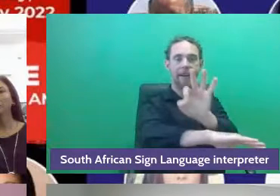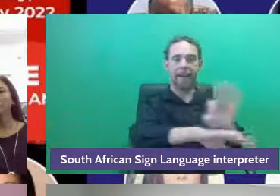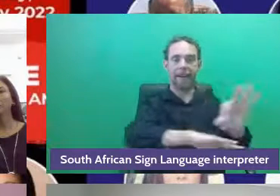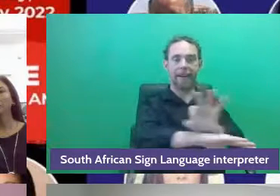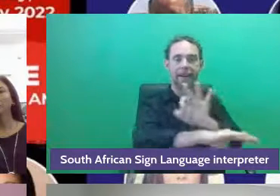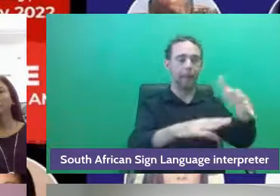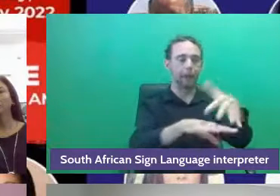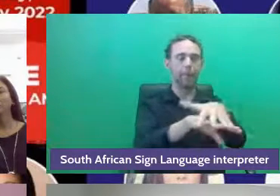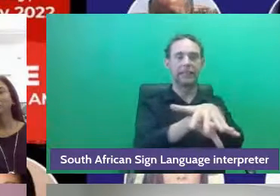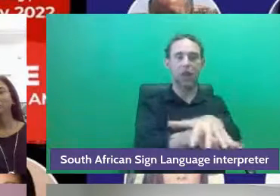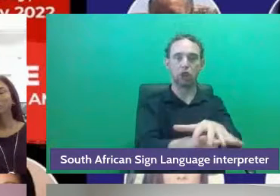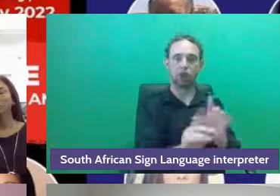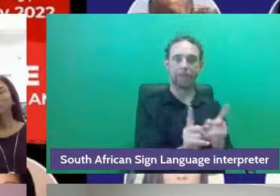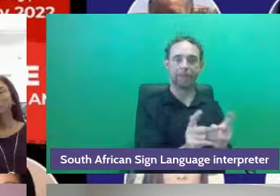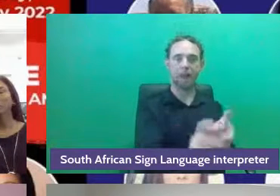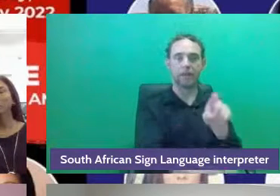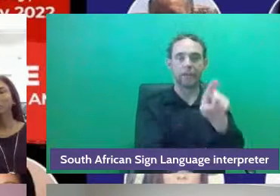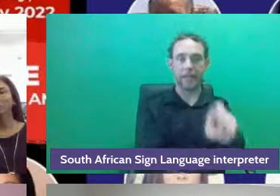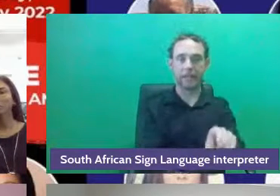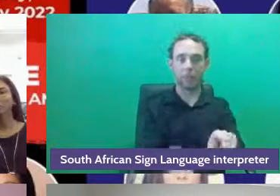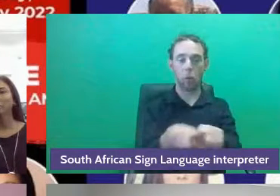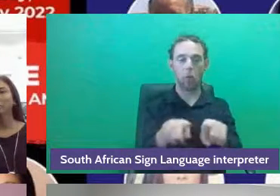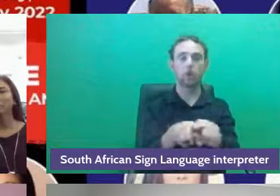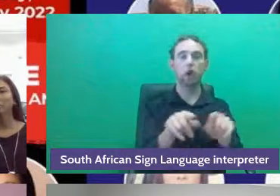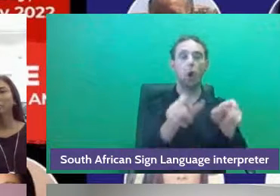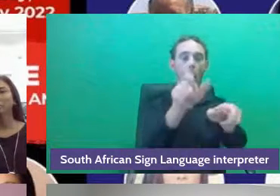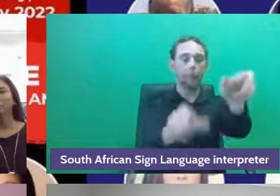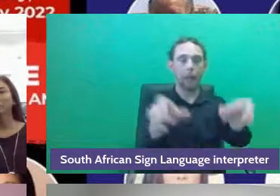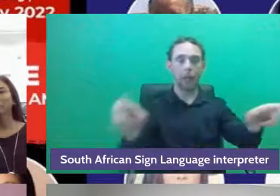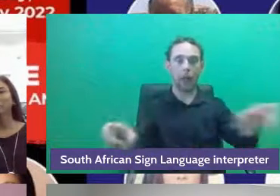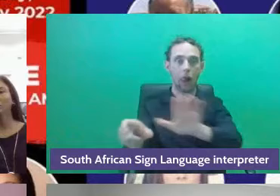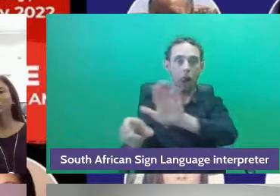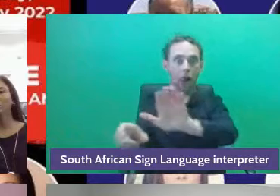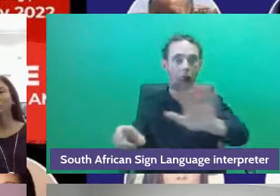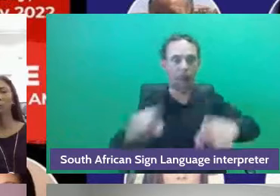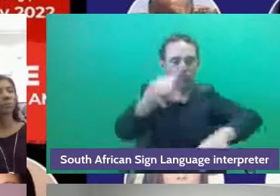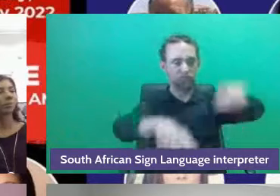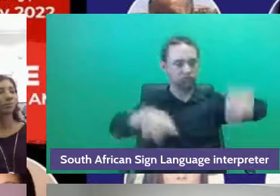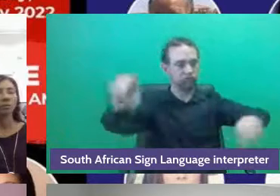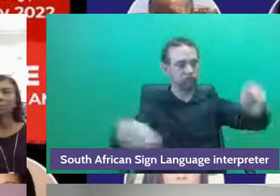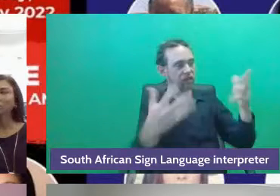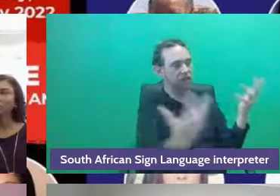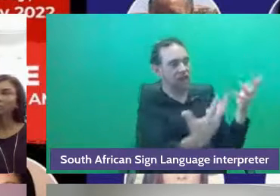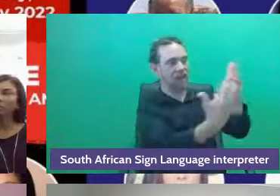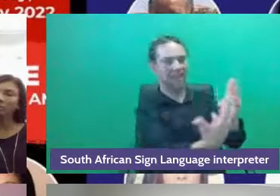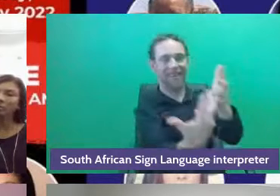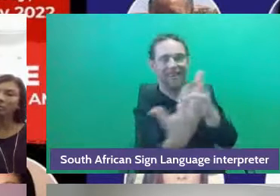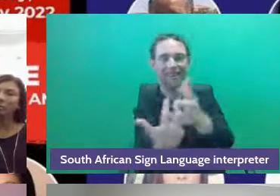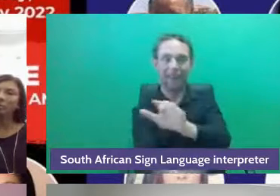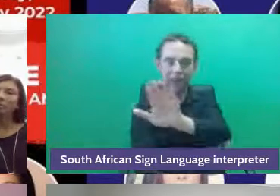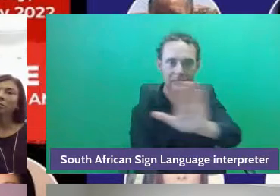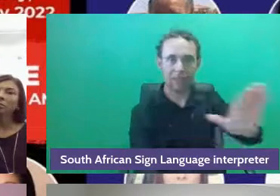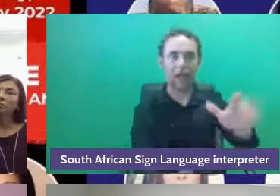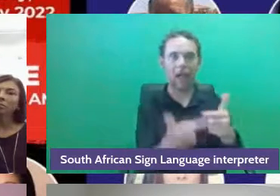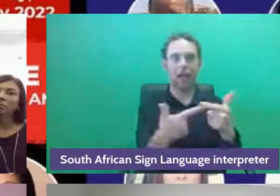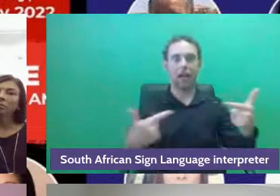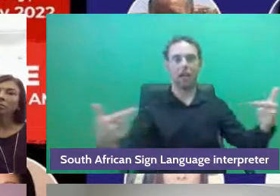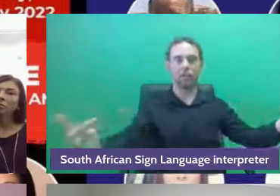suited to the various populations, such as persons with disability, and in a language that they understand.